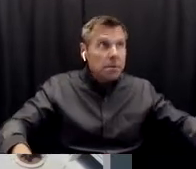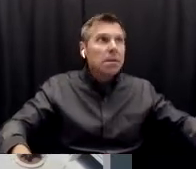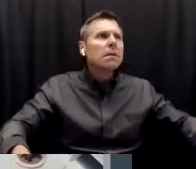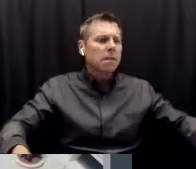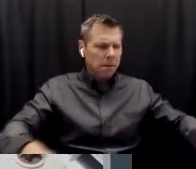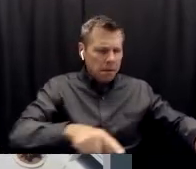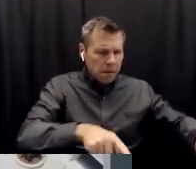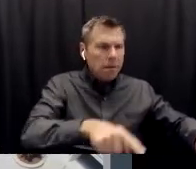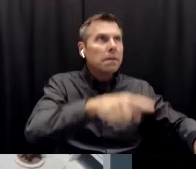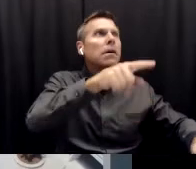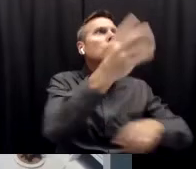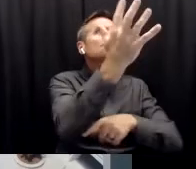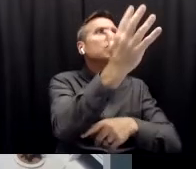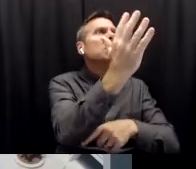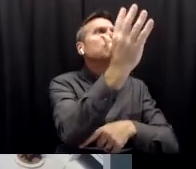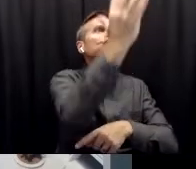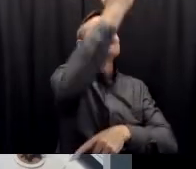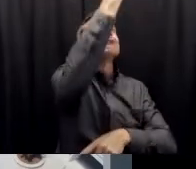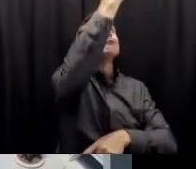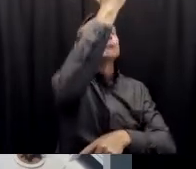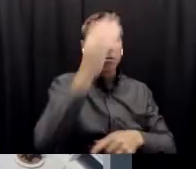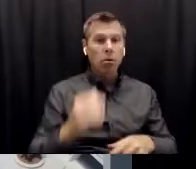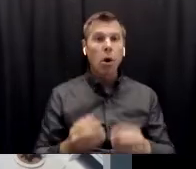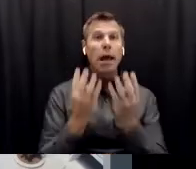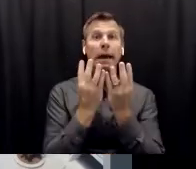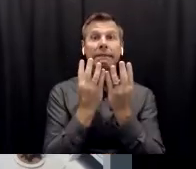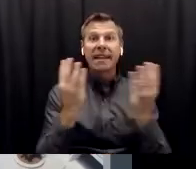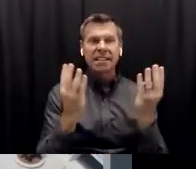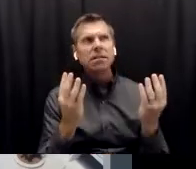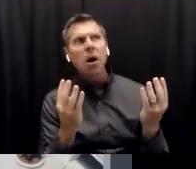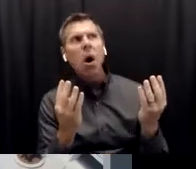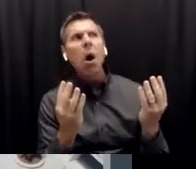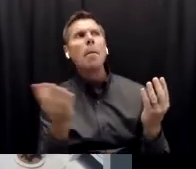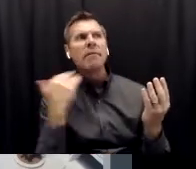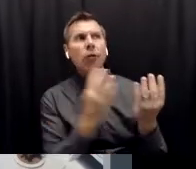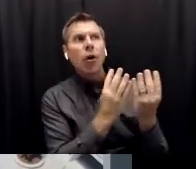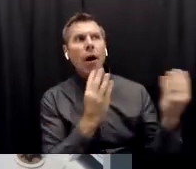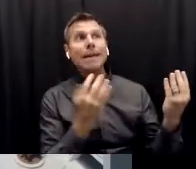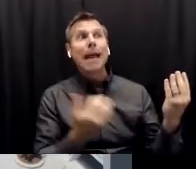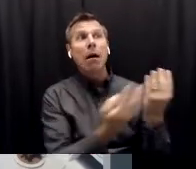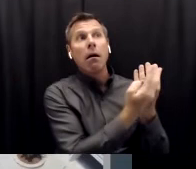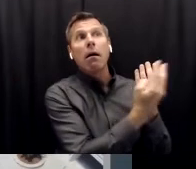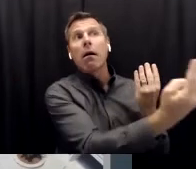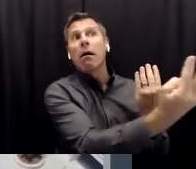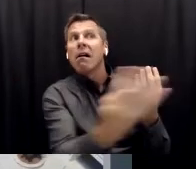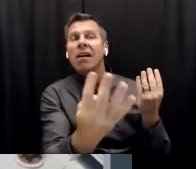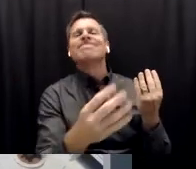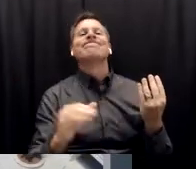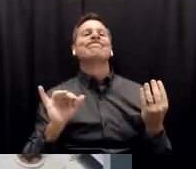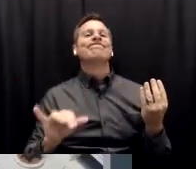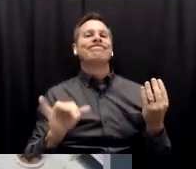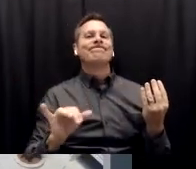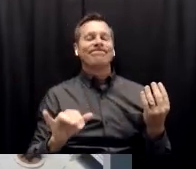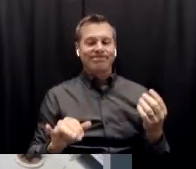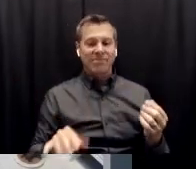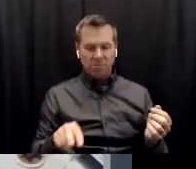or they added a new fence line. At night, our ability to notice those changes is significantly diminished. So